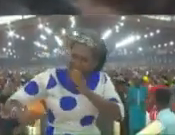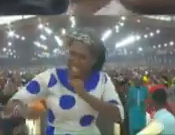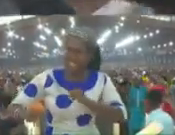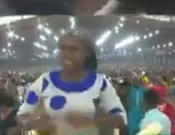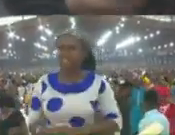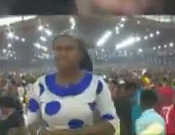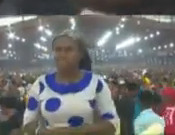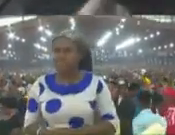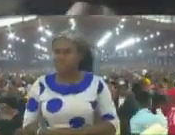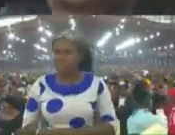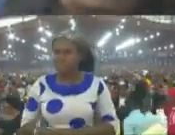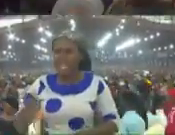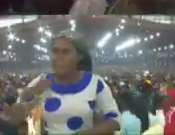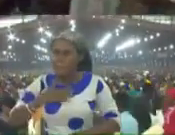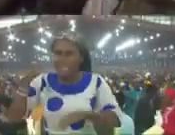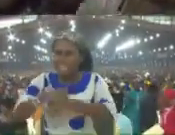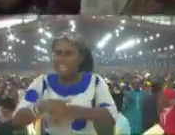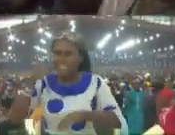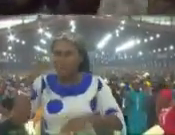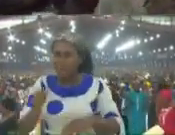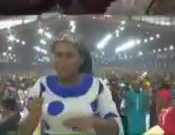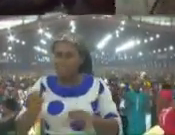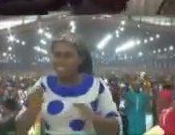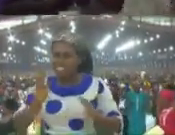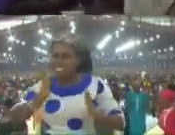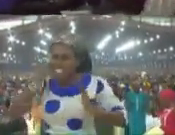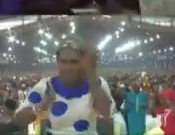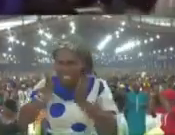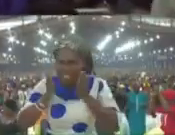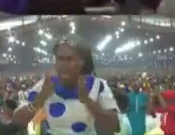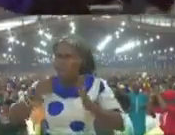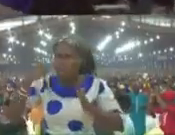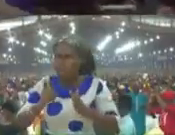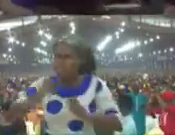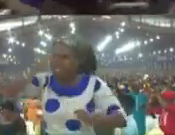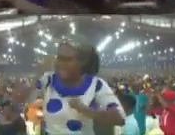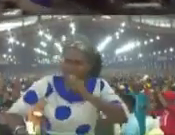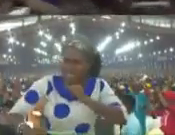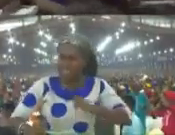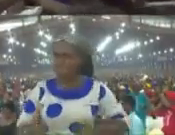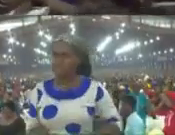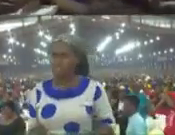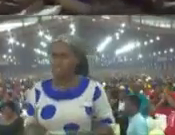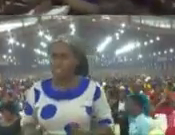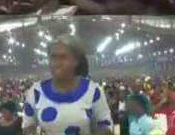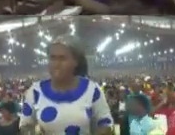My night of disgrace must end tonight.